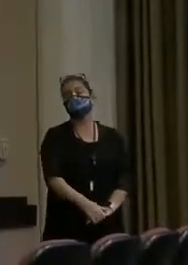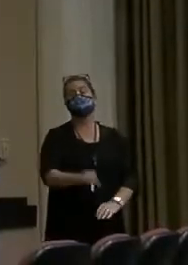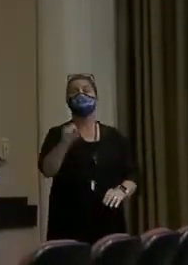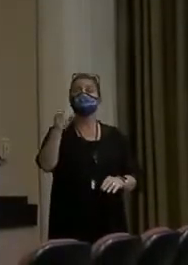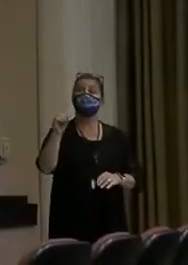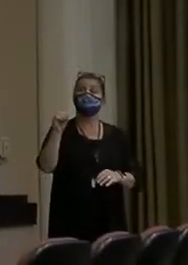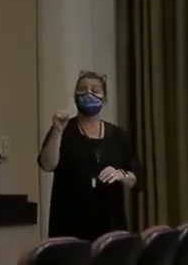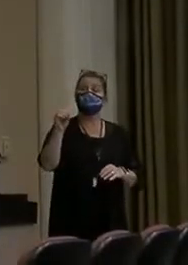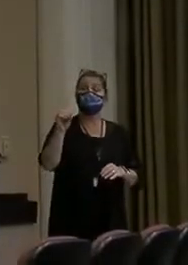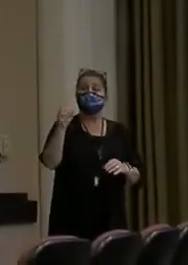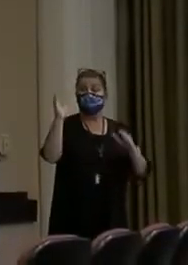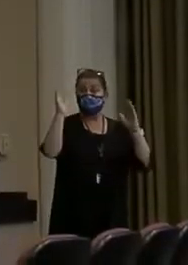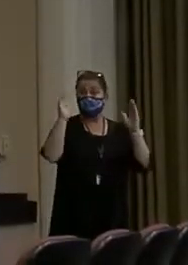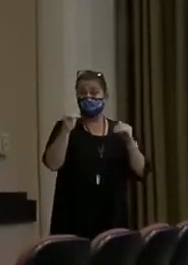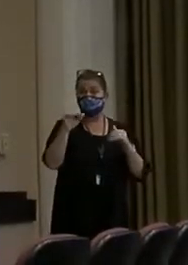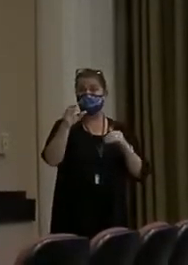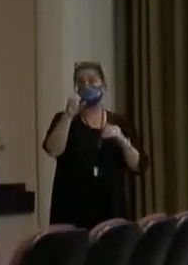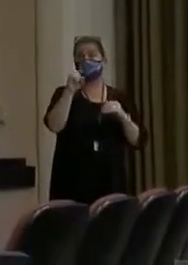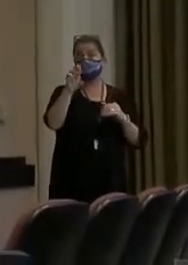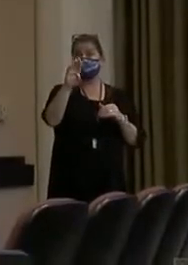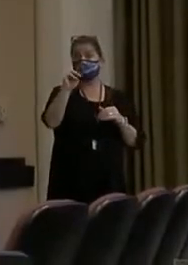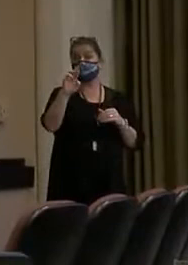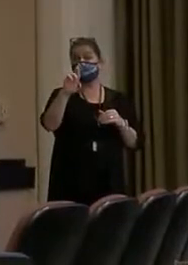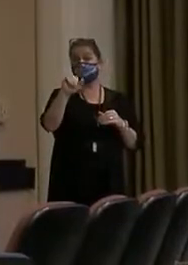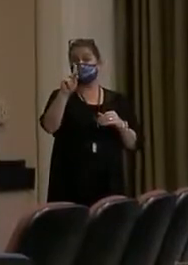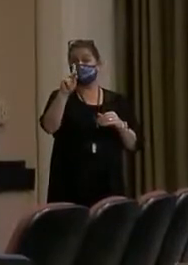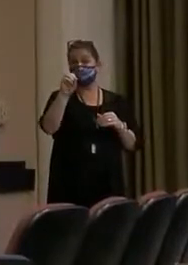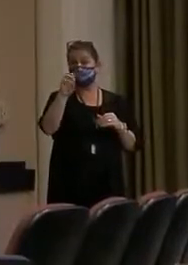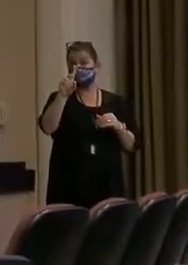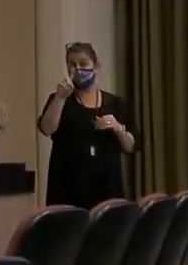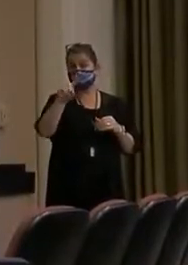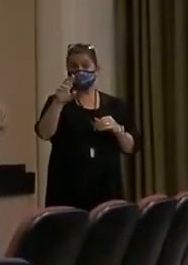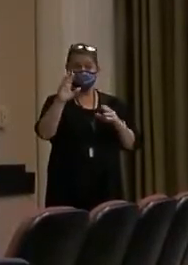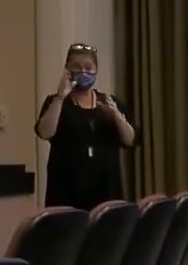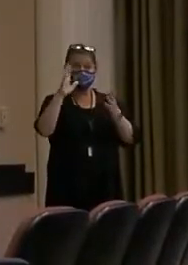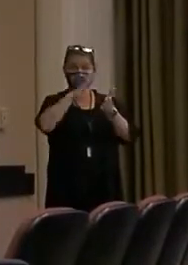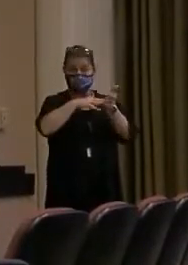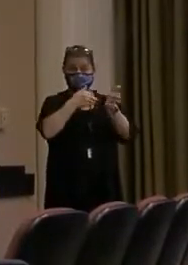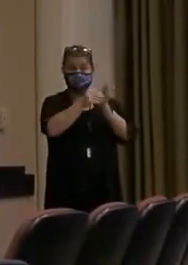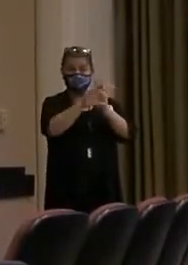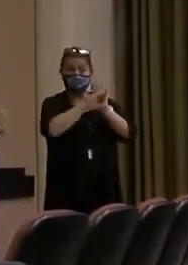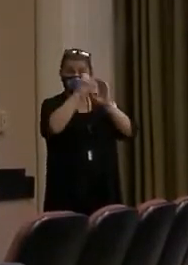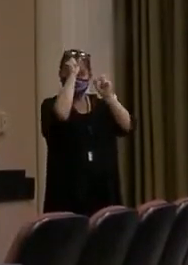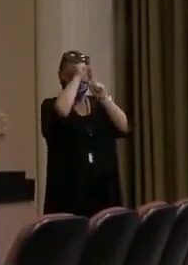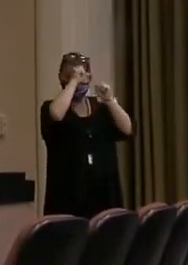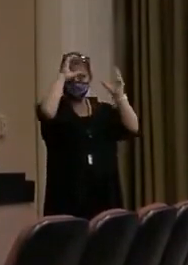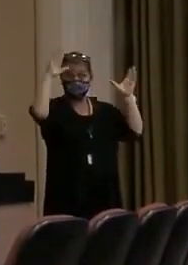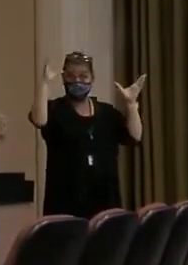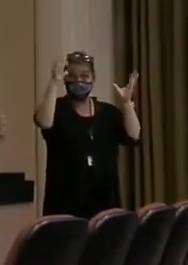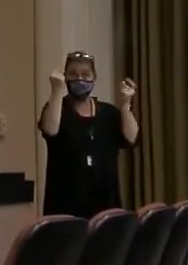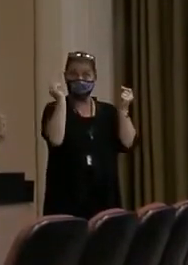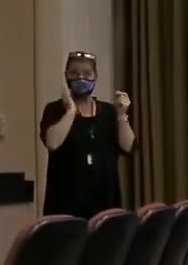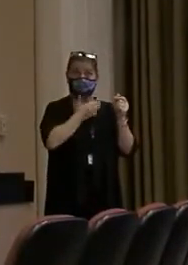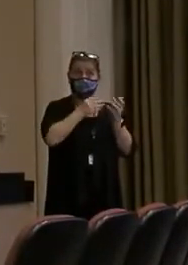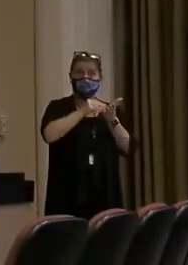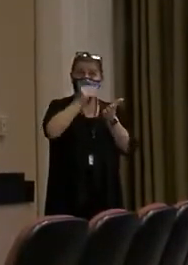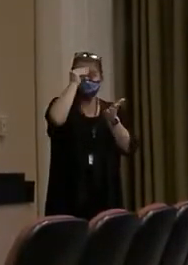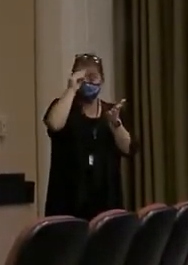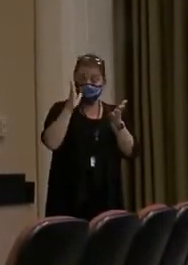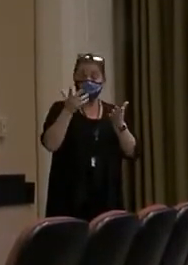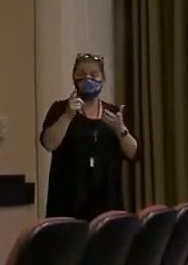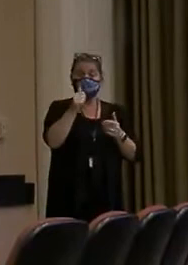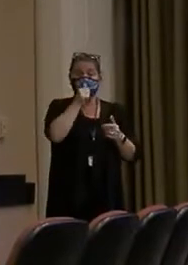So I hope that Dr. Markowitz has painted the picture and you've seen the picture of what our students were living